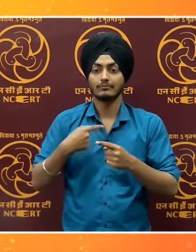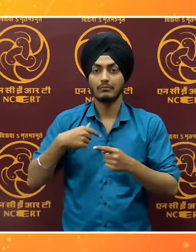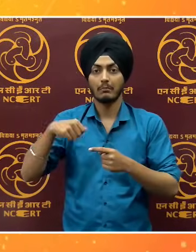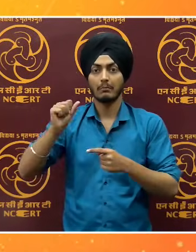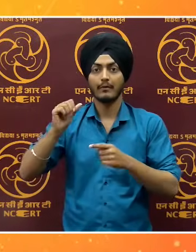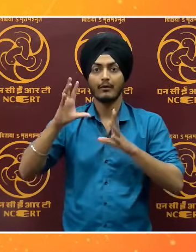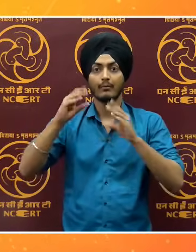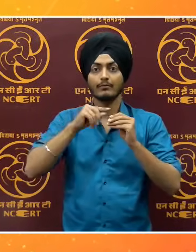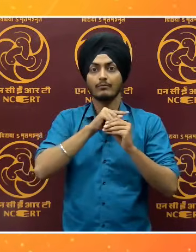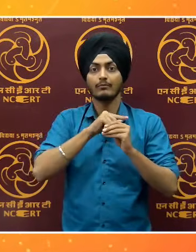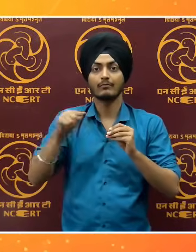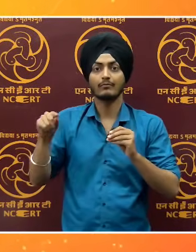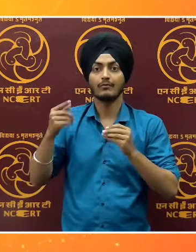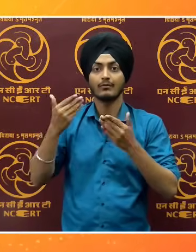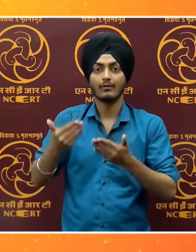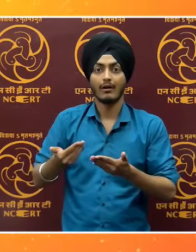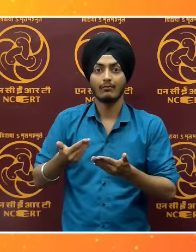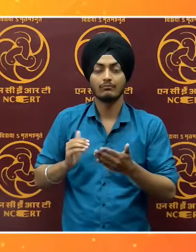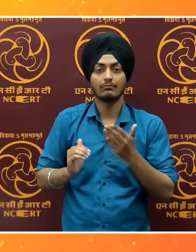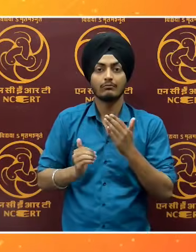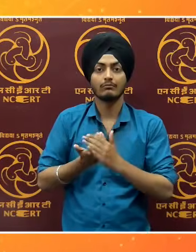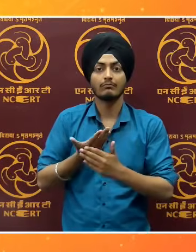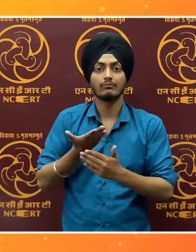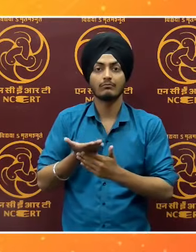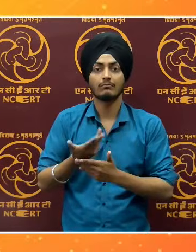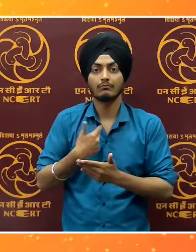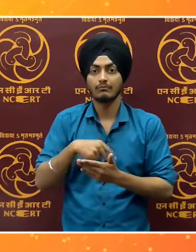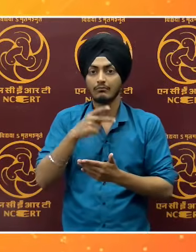No bulb is glowing. But nowadays,